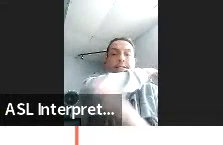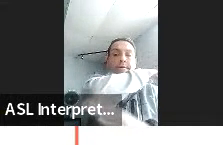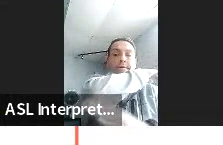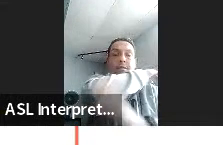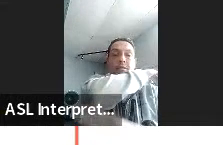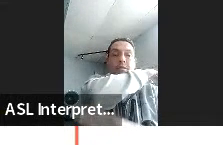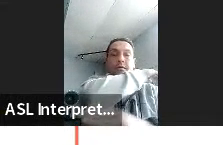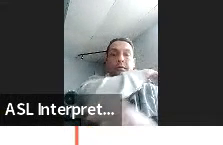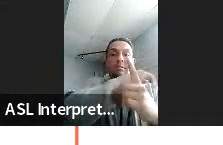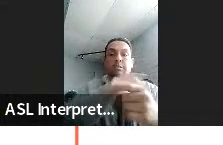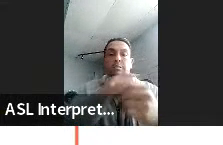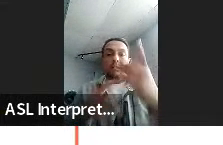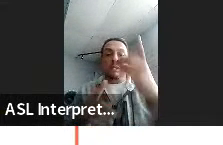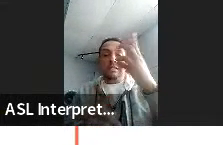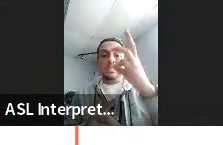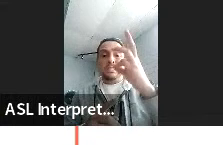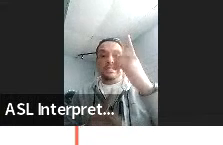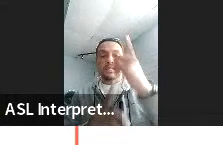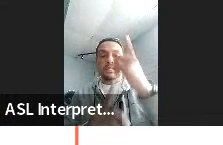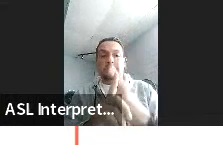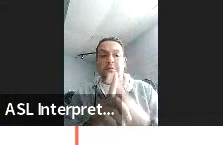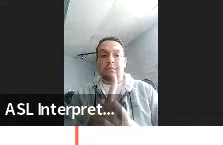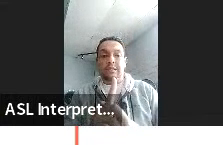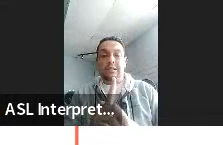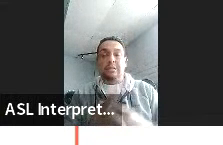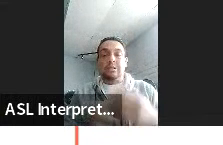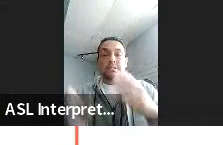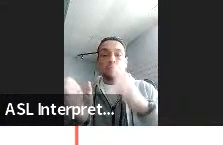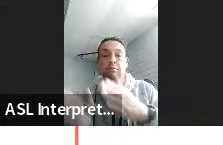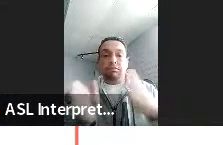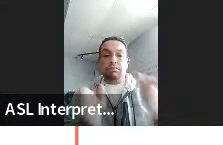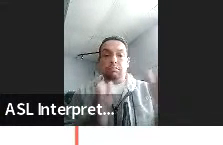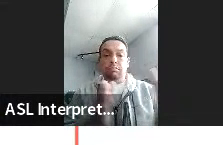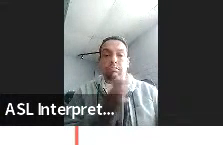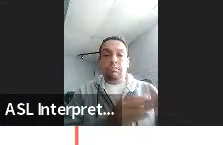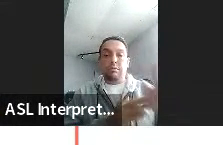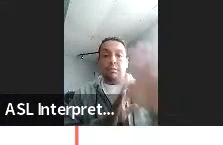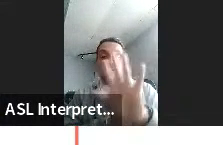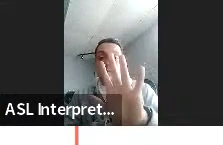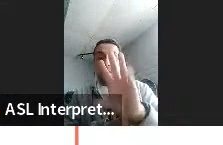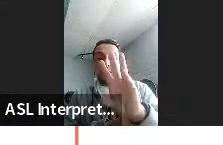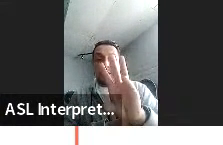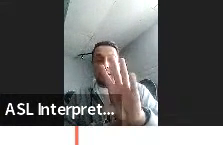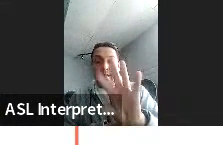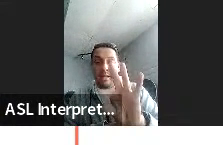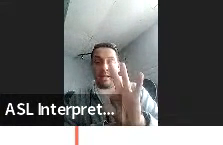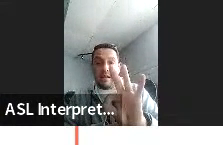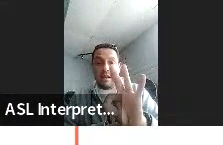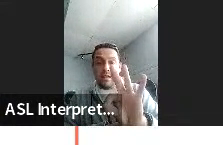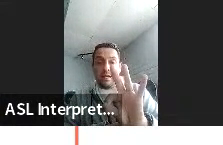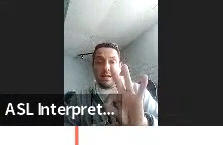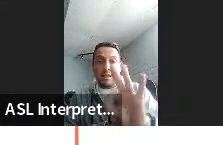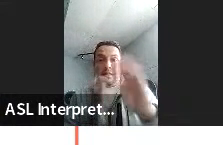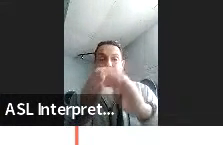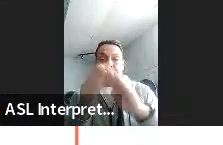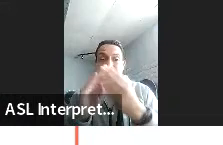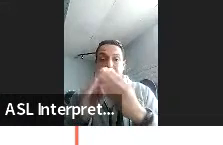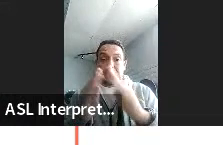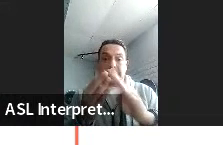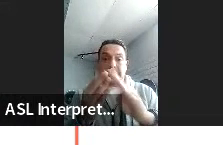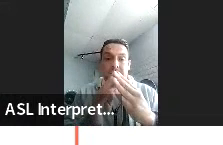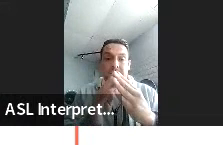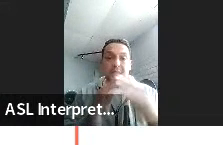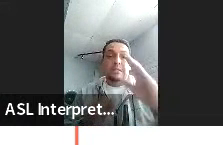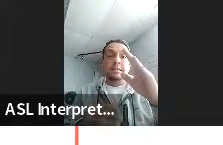where we'll be going out to all 59 community boards of the city, and there will be a city council vote next spring. And with that, thank